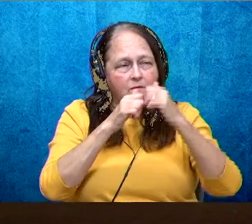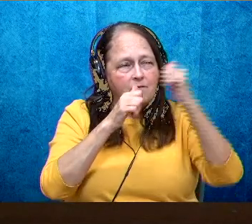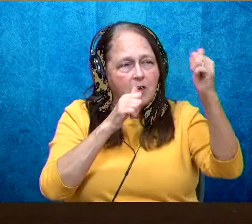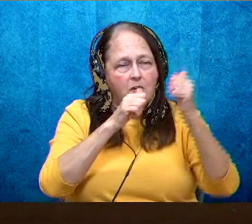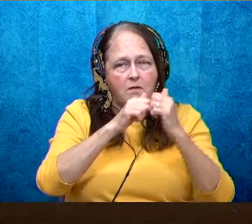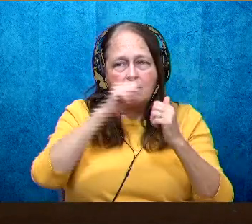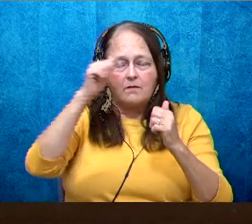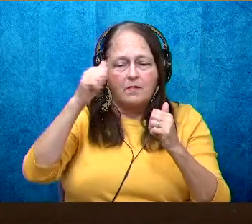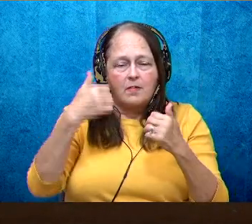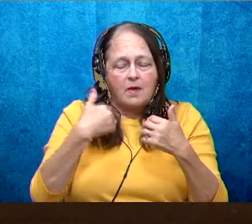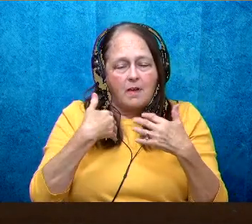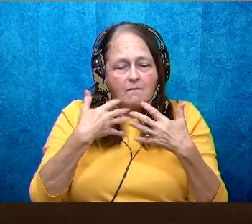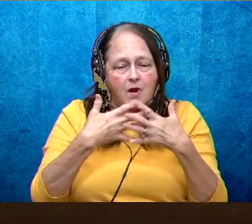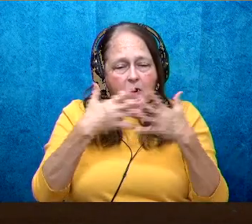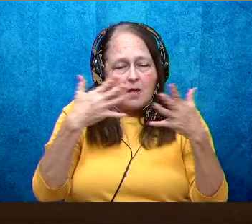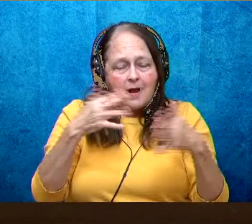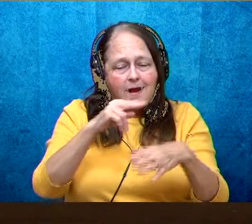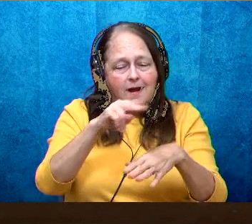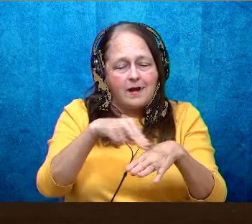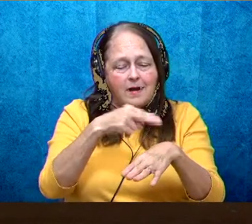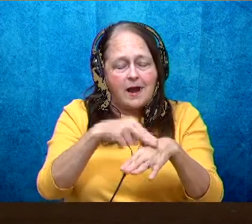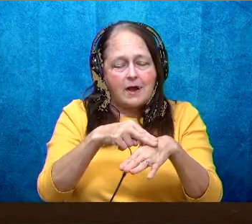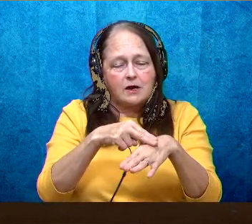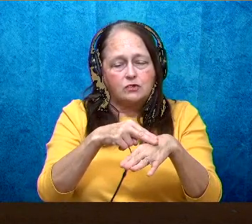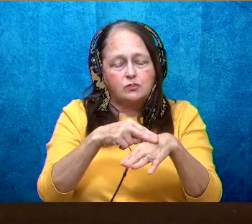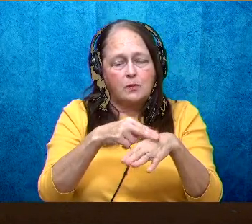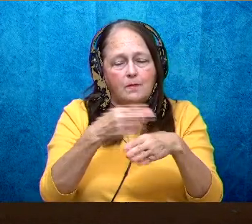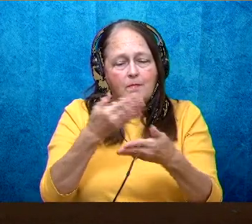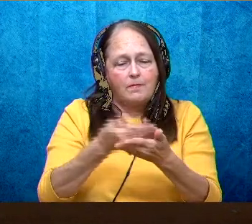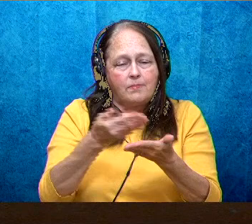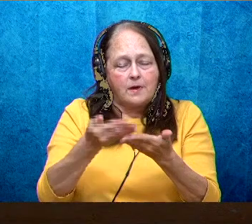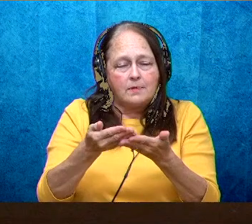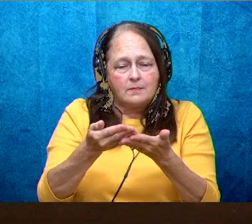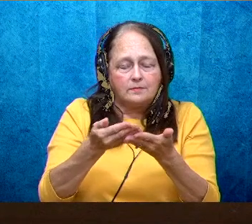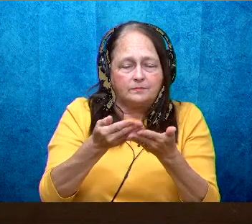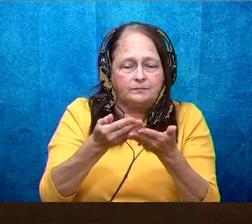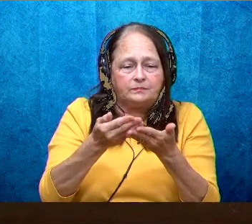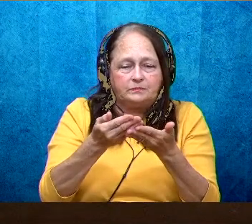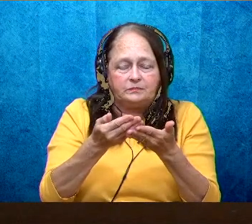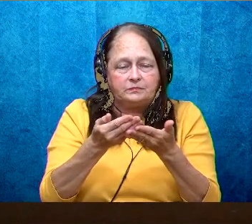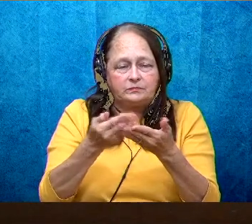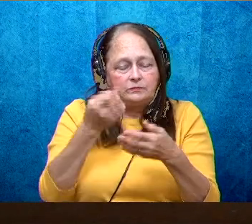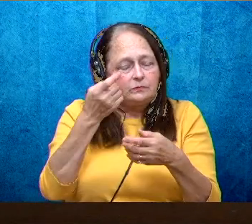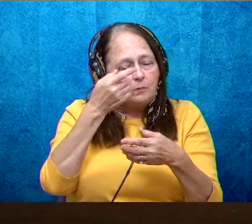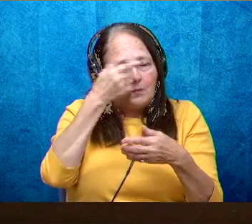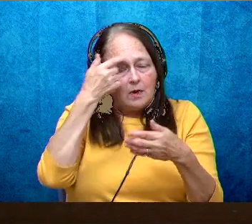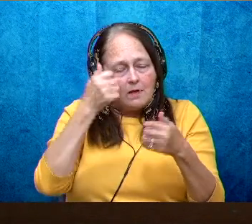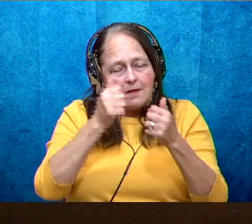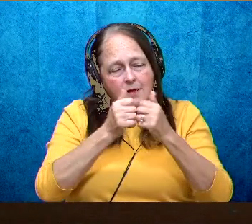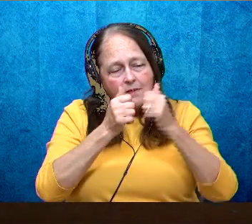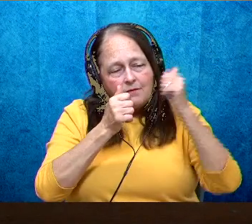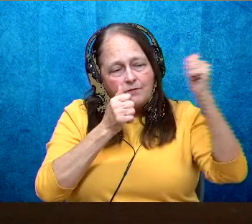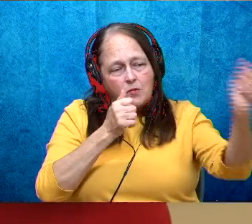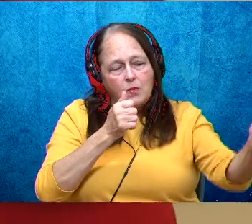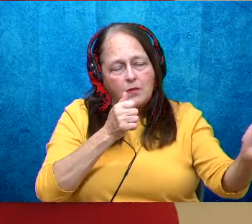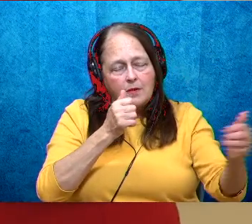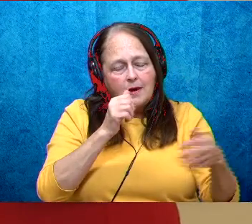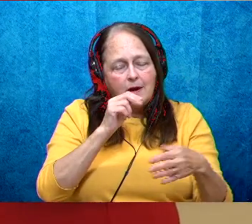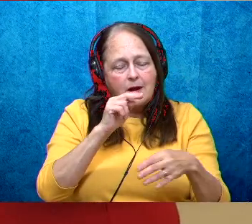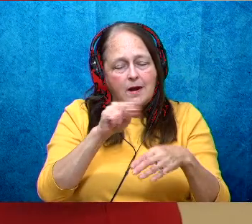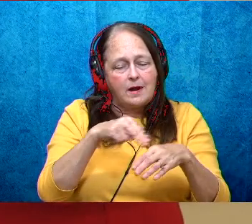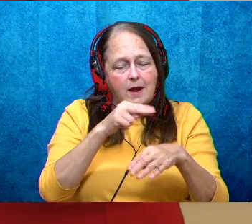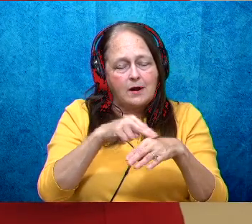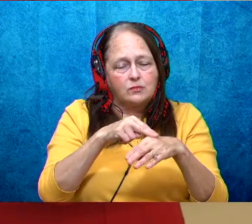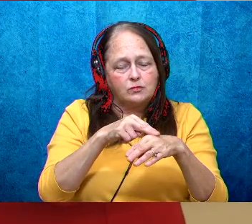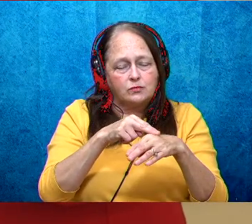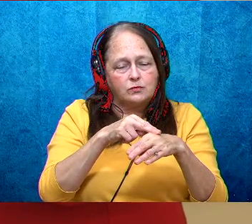have a wealth of natural resources that largely remain inaccessible because of how far out they are and how